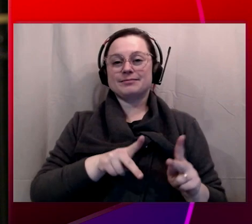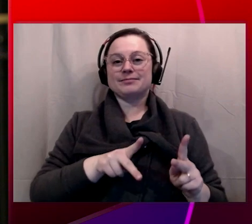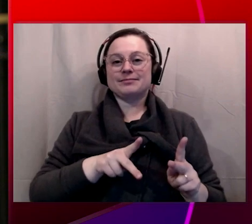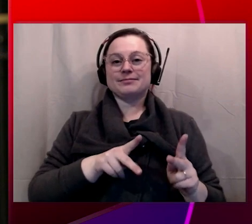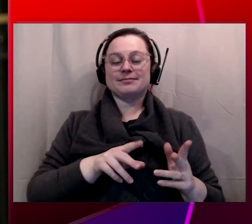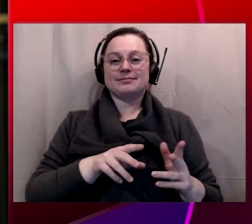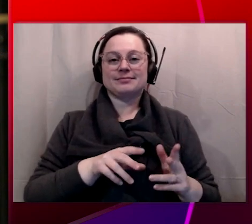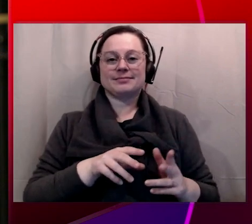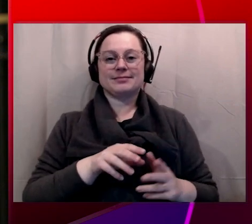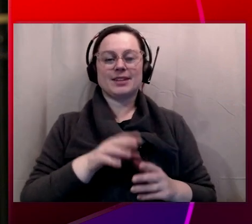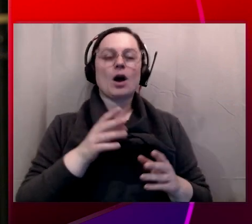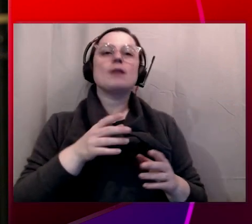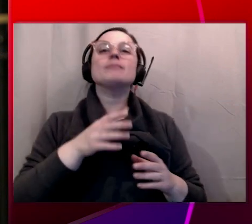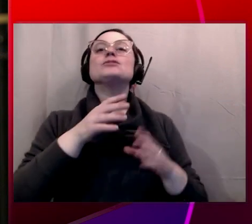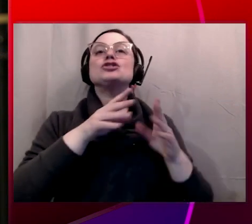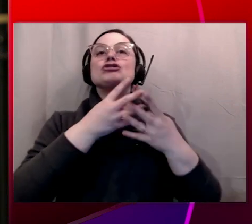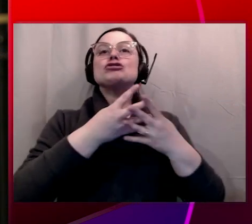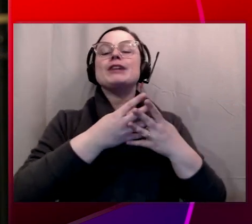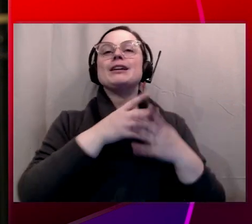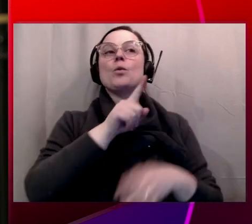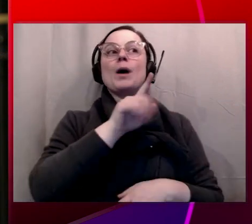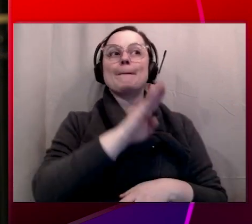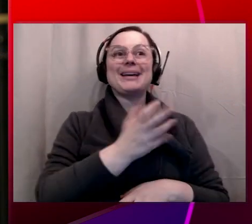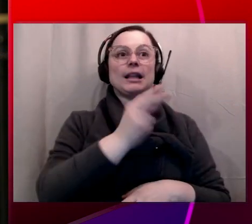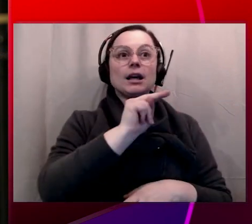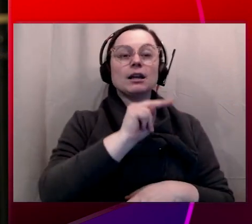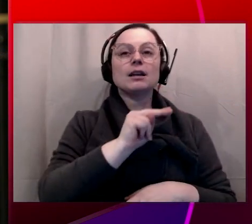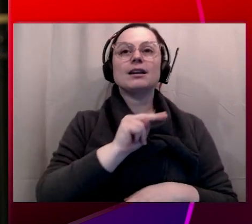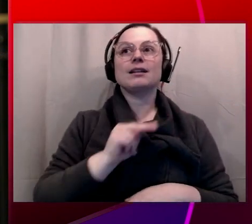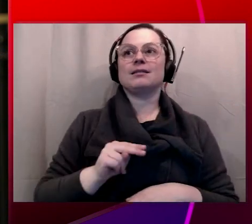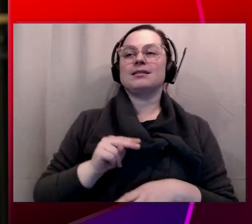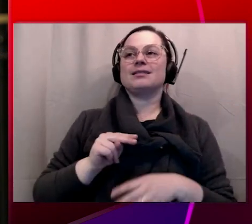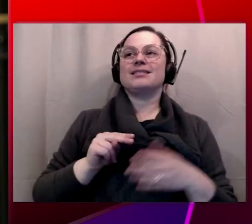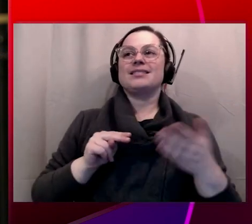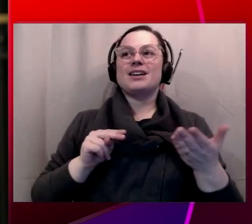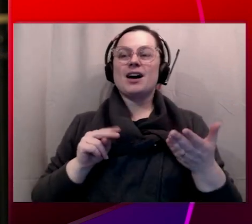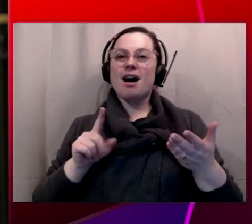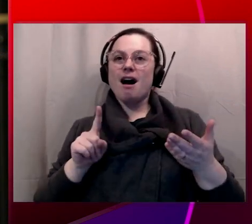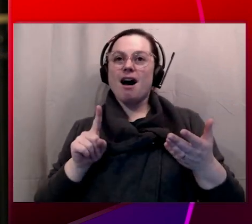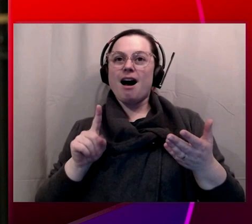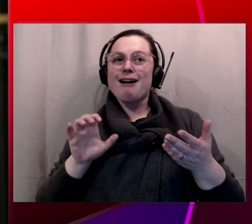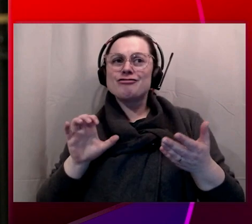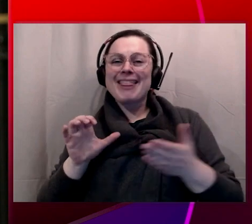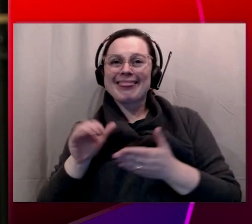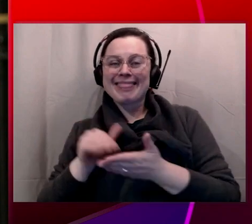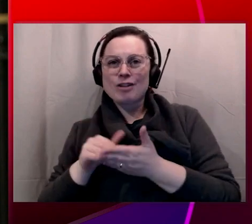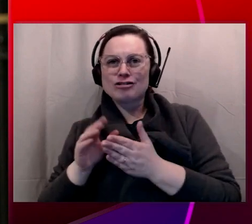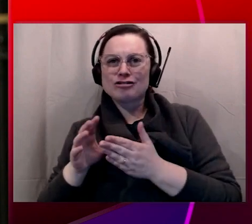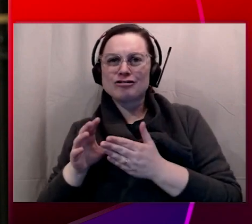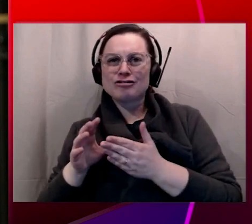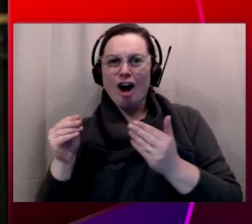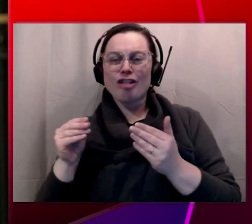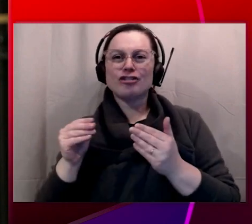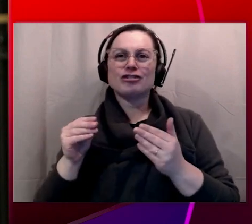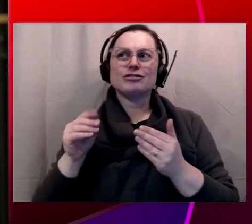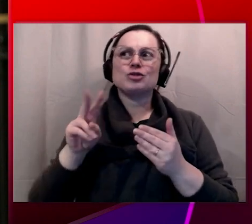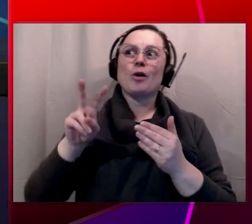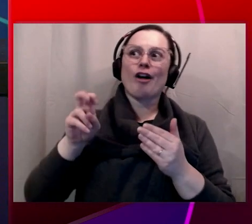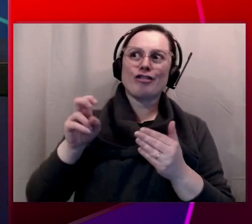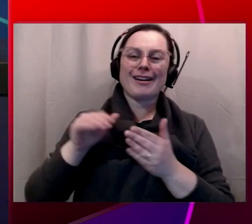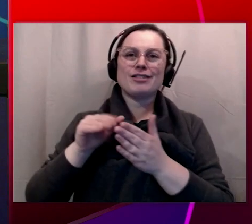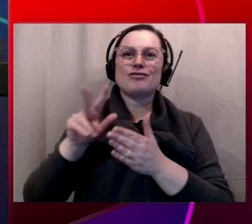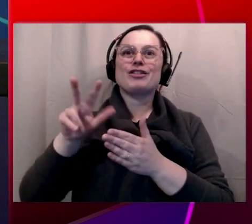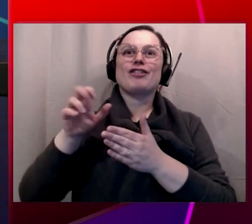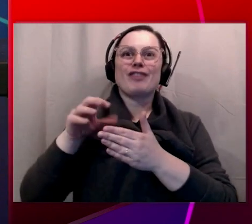a billion compounds versus hundreds of thousands of dollars with the traditional methods. And you mentioned it's open source, so people can go check it